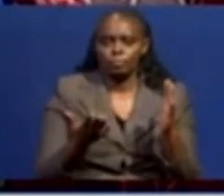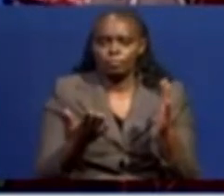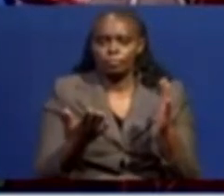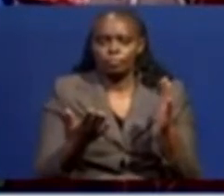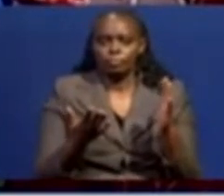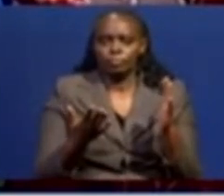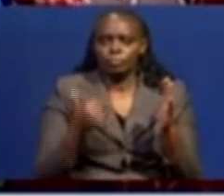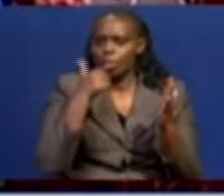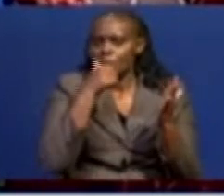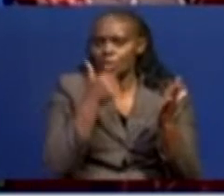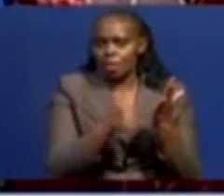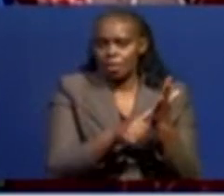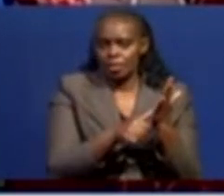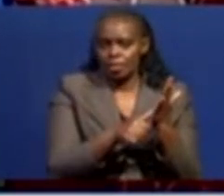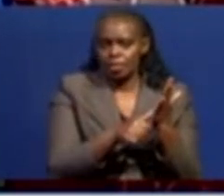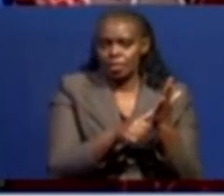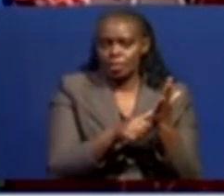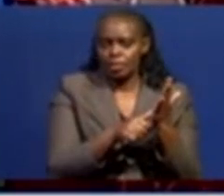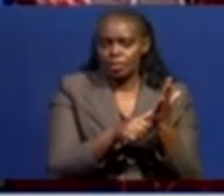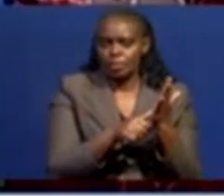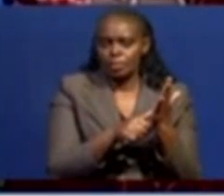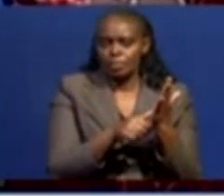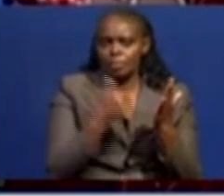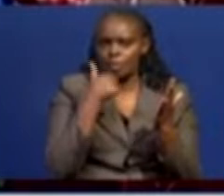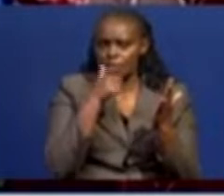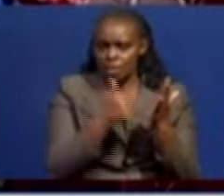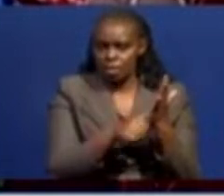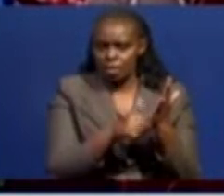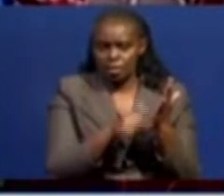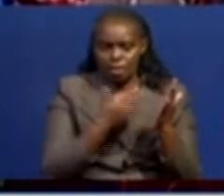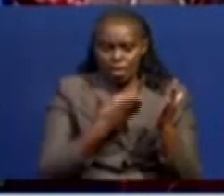read briefly, just the second